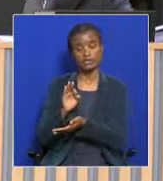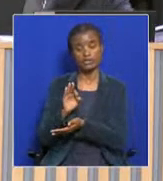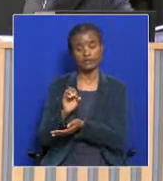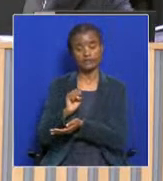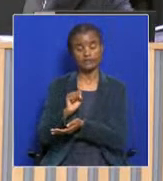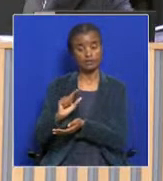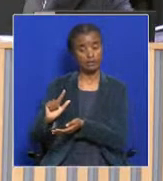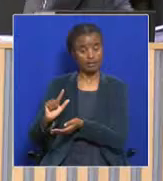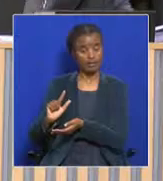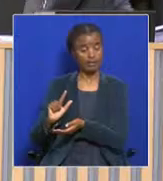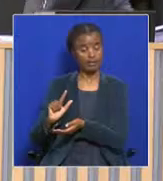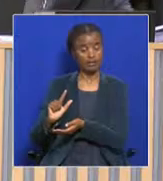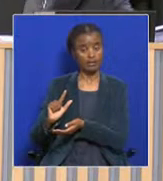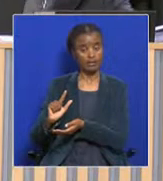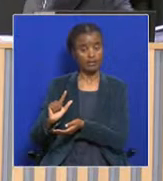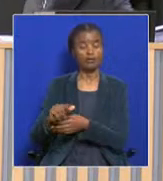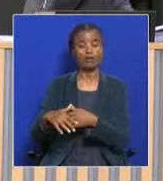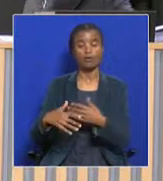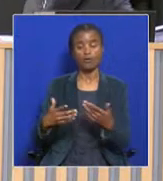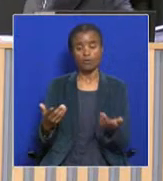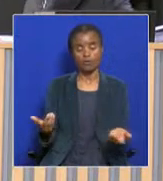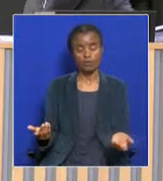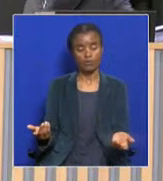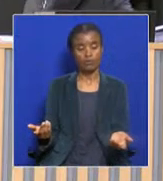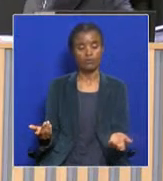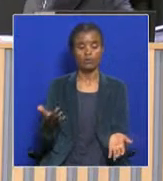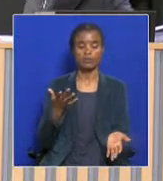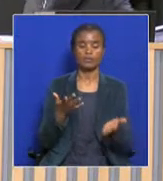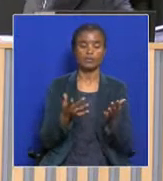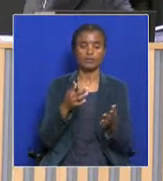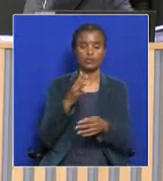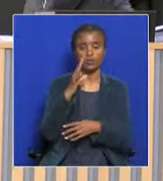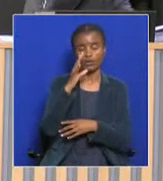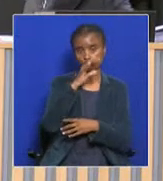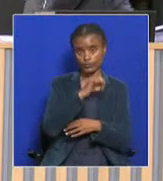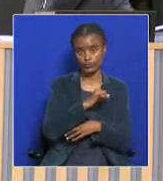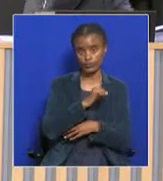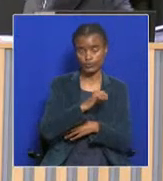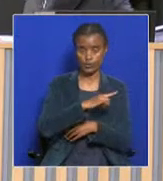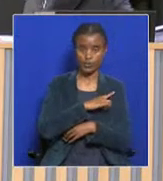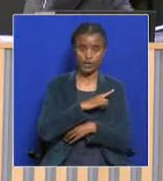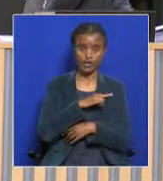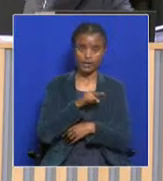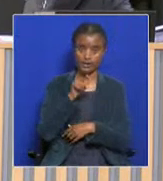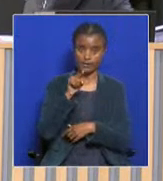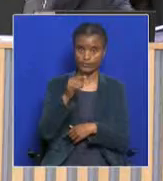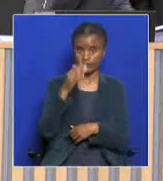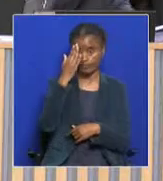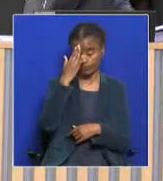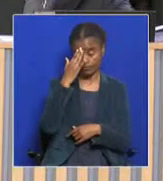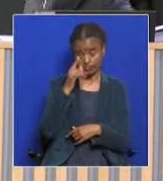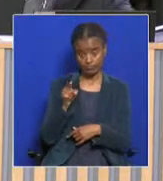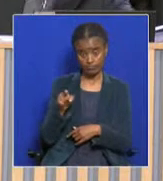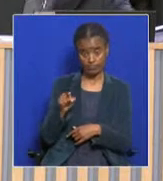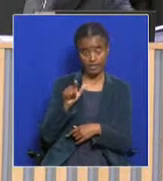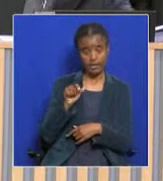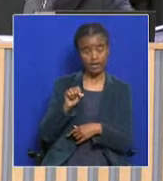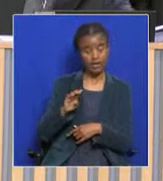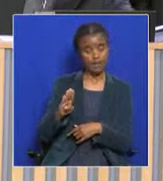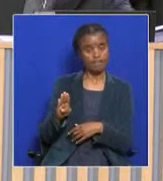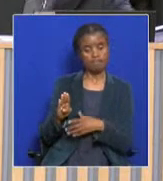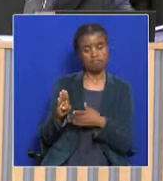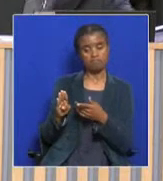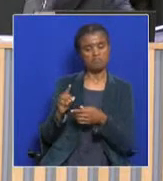it a case where you assumed, because you know that lab, you assumed or you